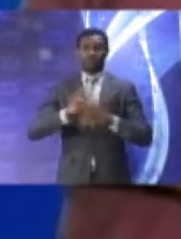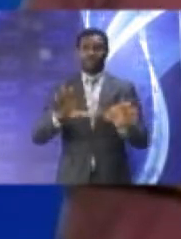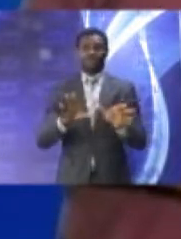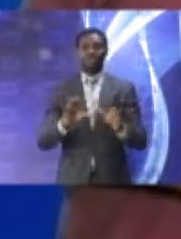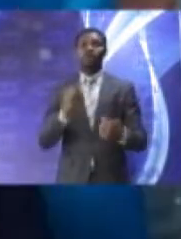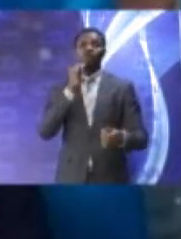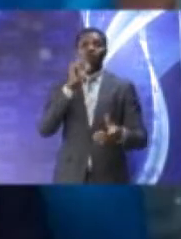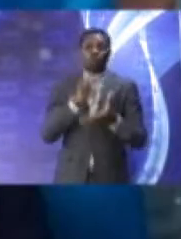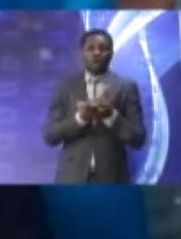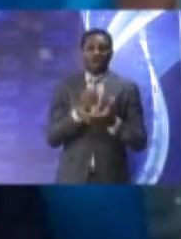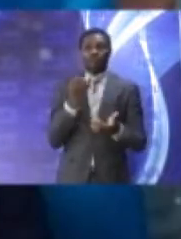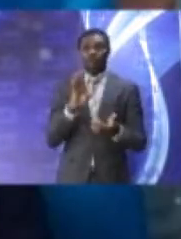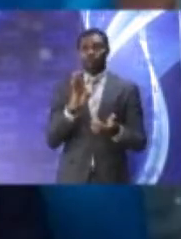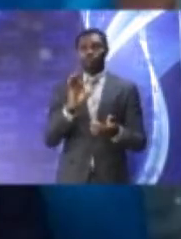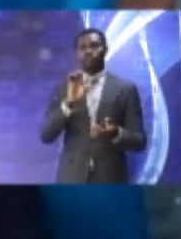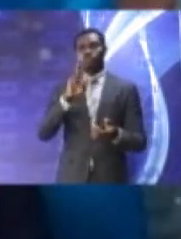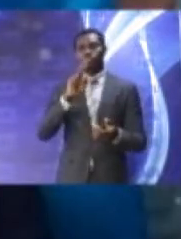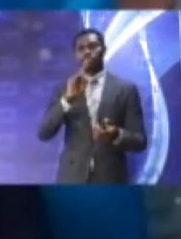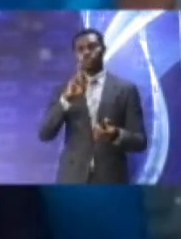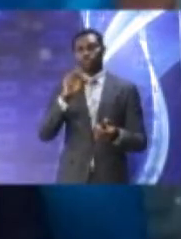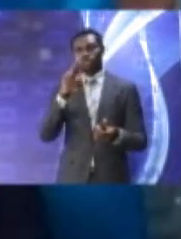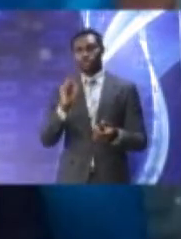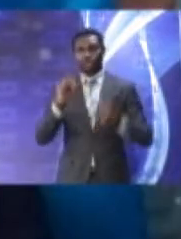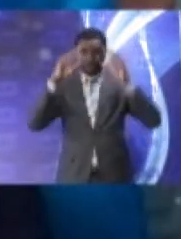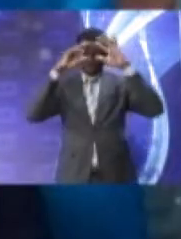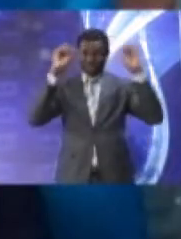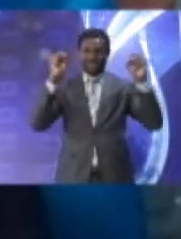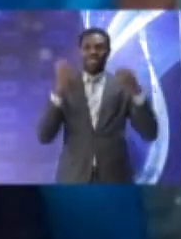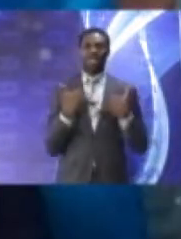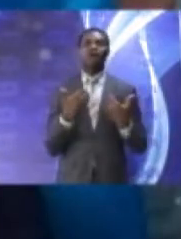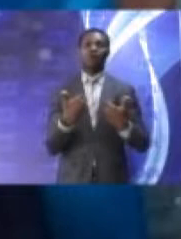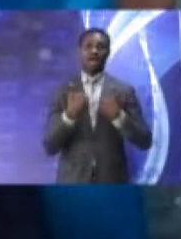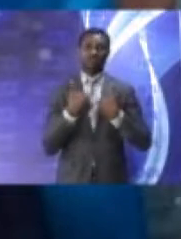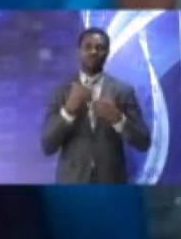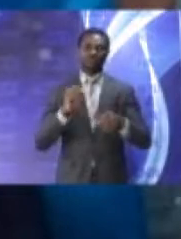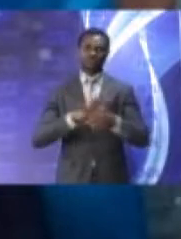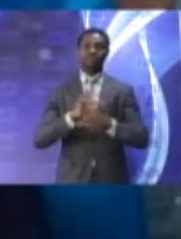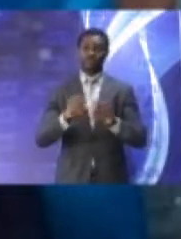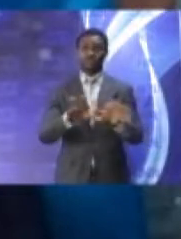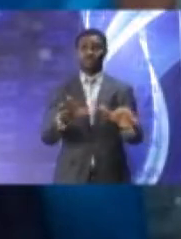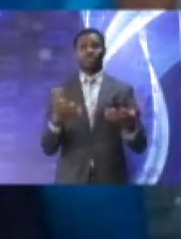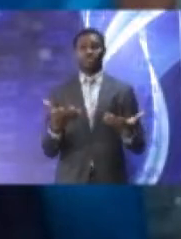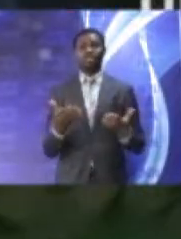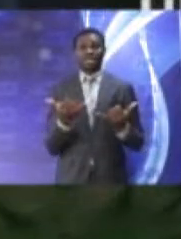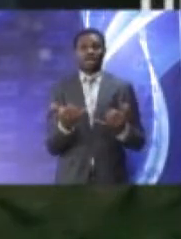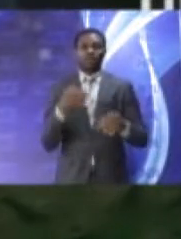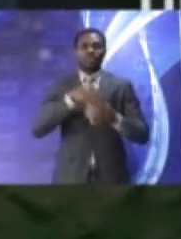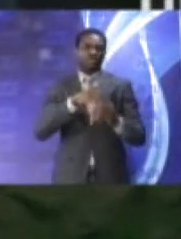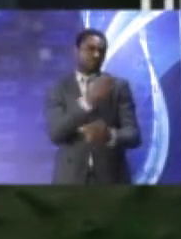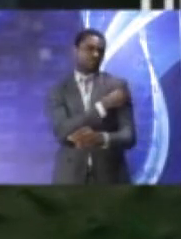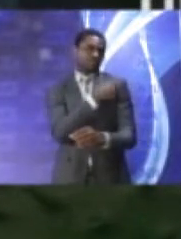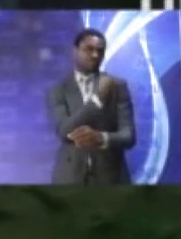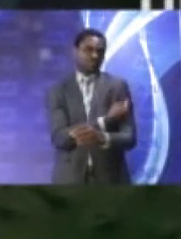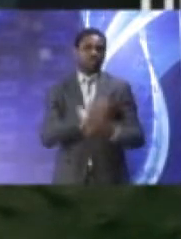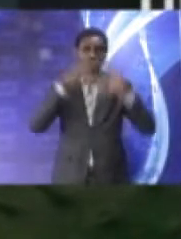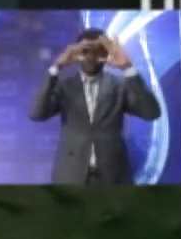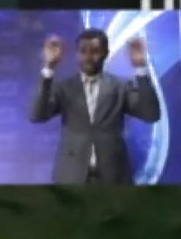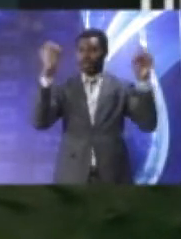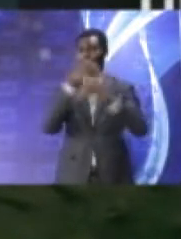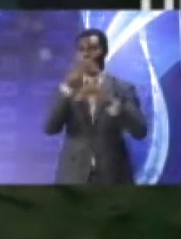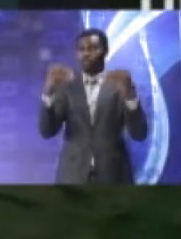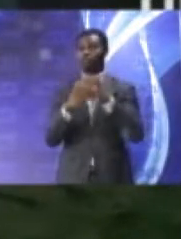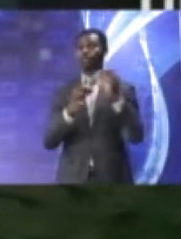President Olena Zelenska has been hospitalized after contracting the novel coronavirus. The presidential office said